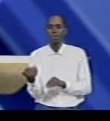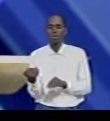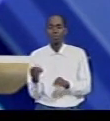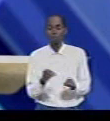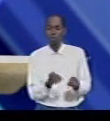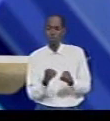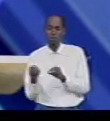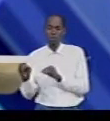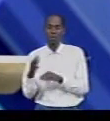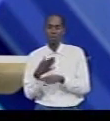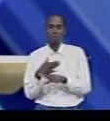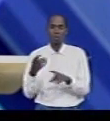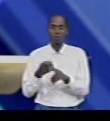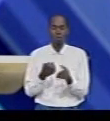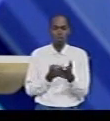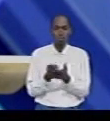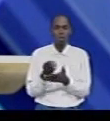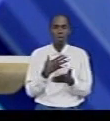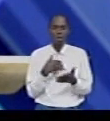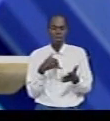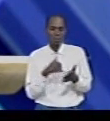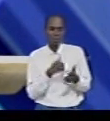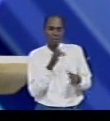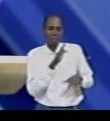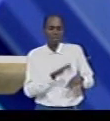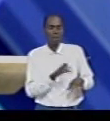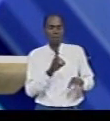ground led other people